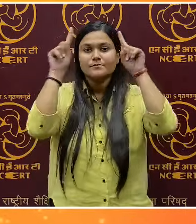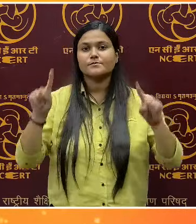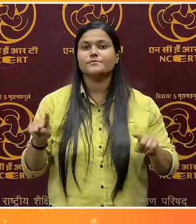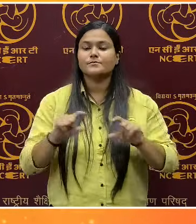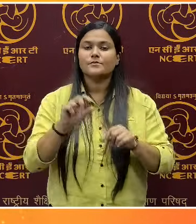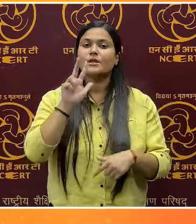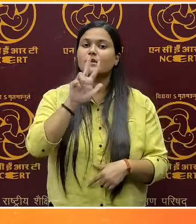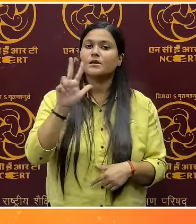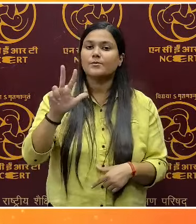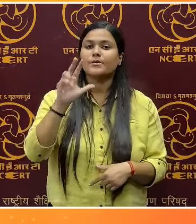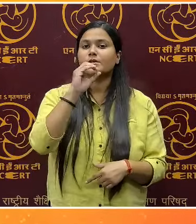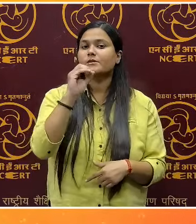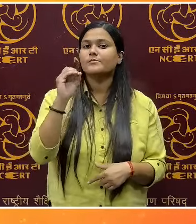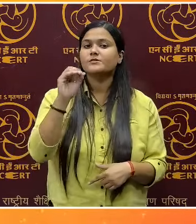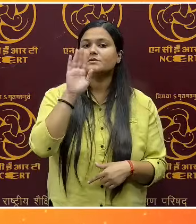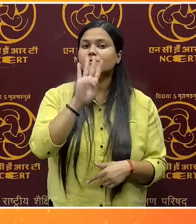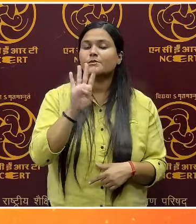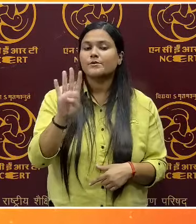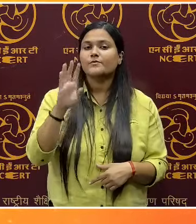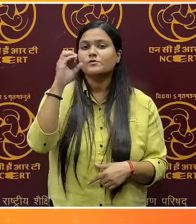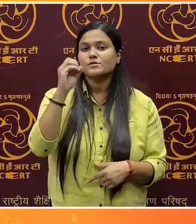is